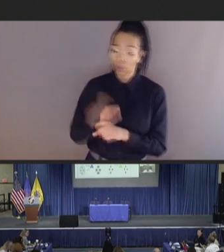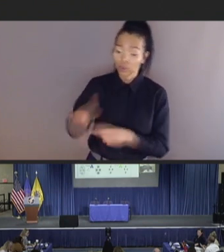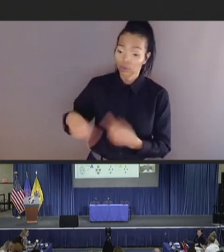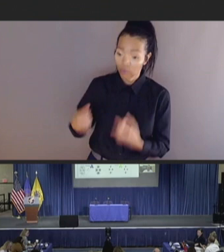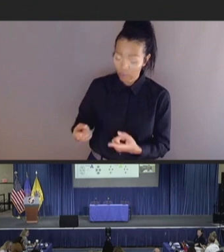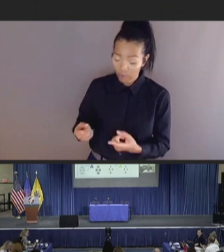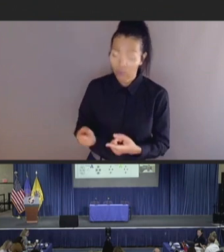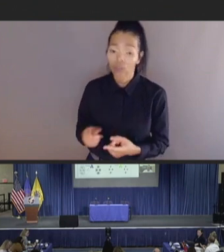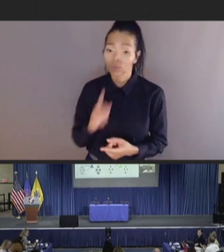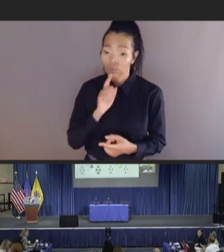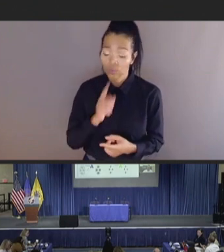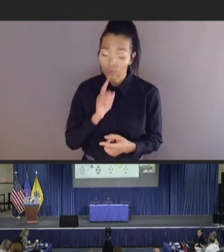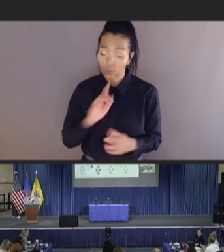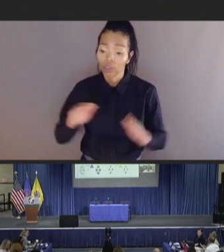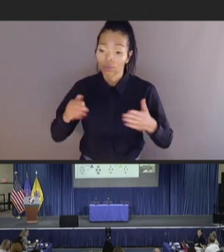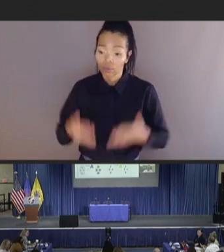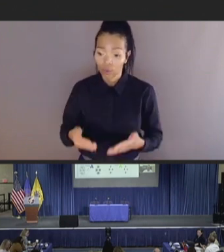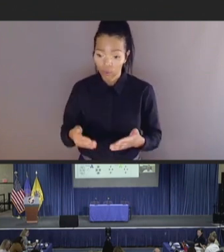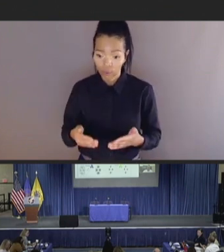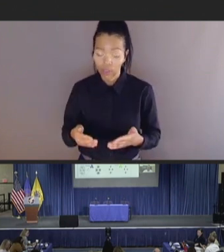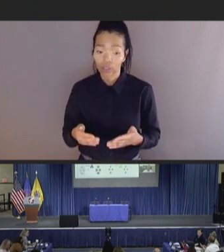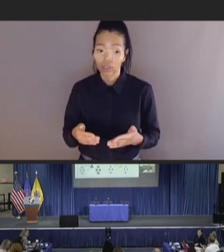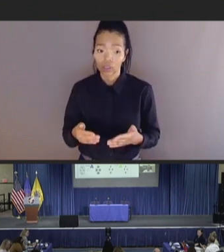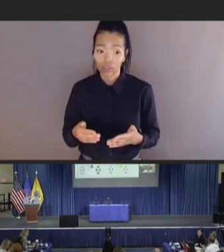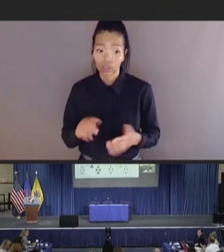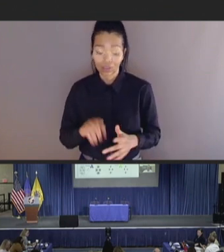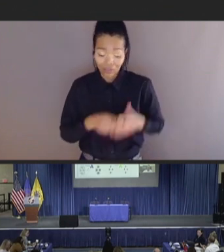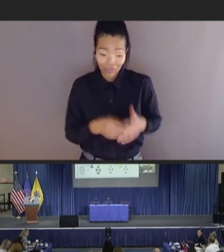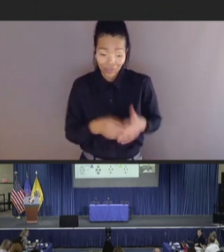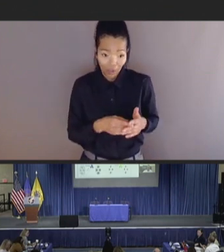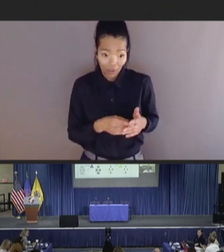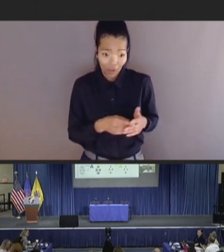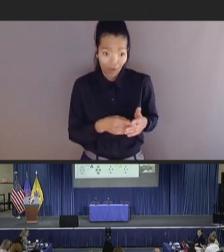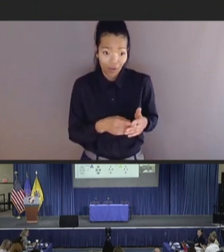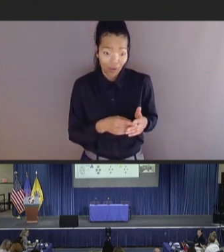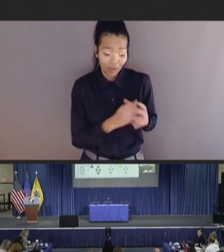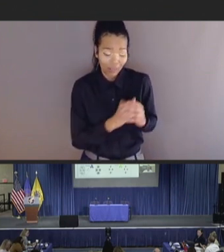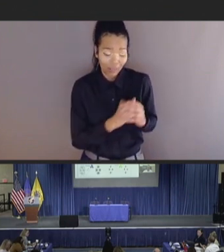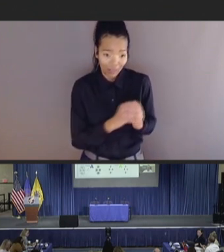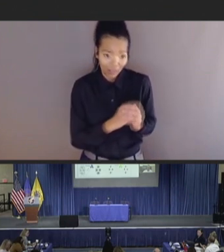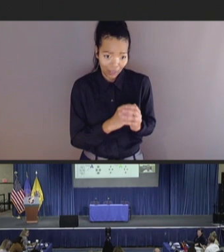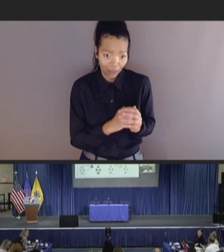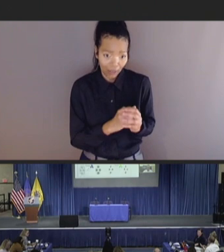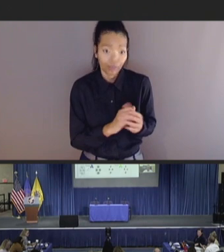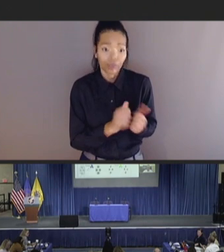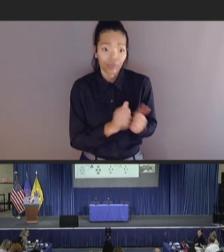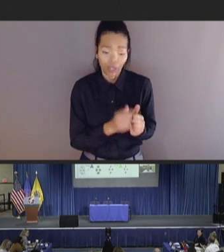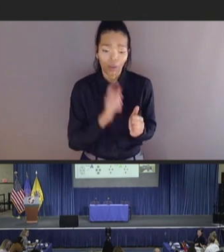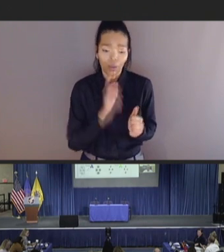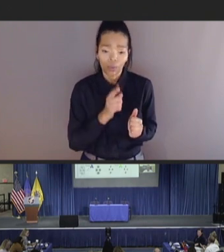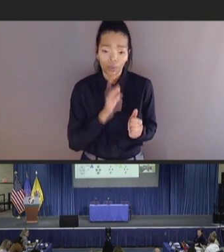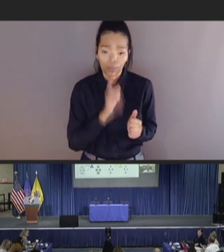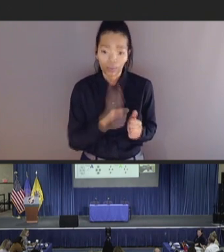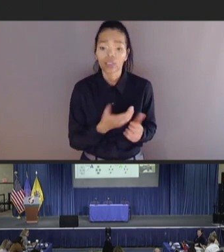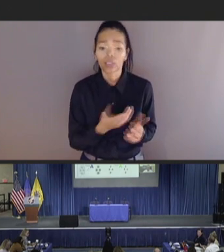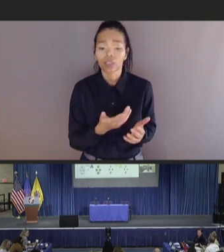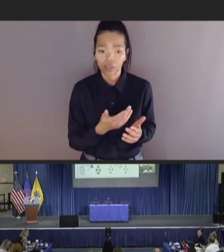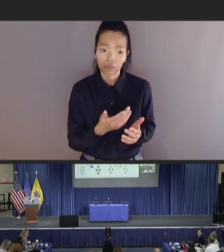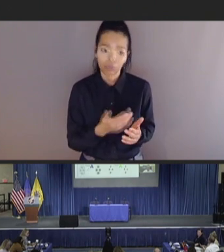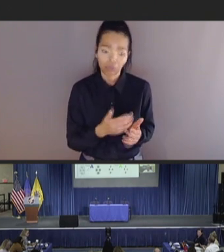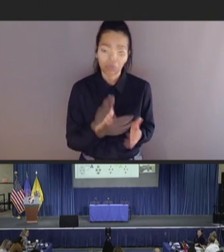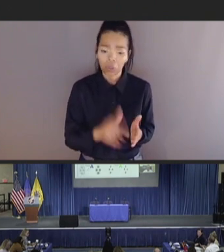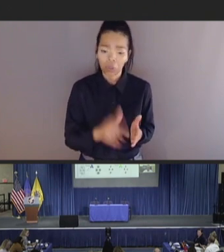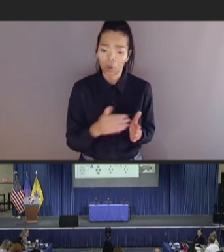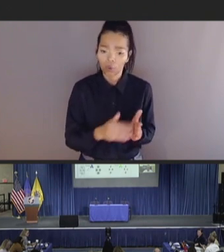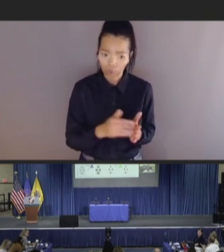has particularly focused in the prime of the right cells, and we demonstrated that that can be done in a very low and rare precursor frequencies of the